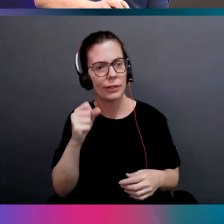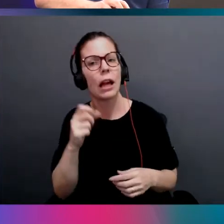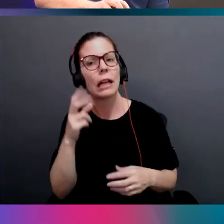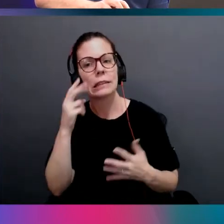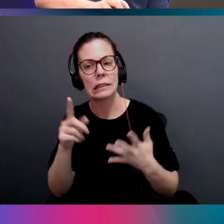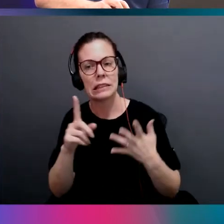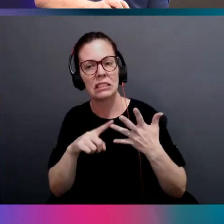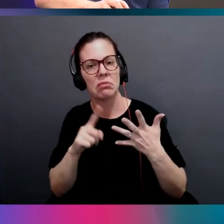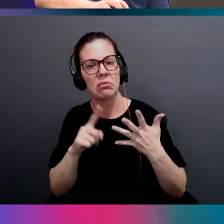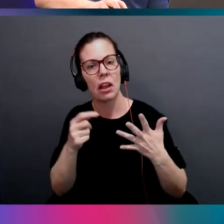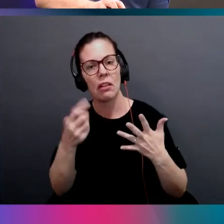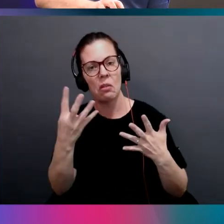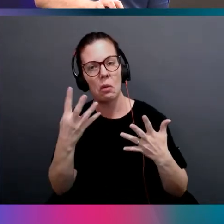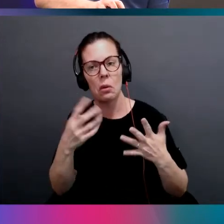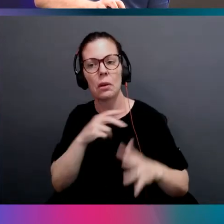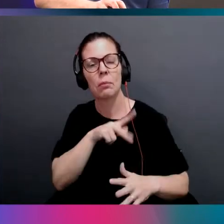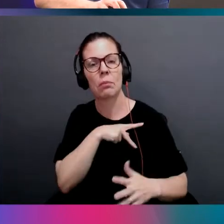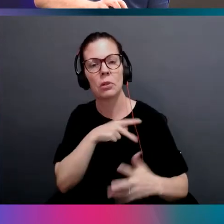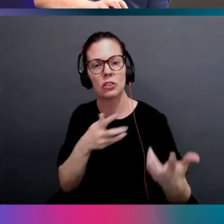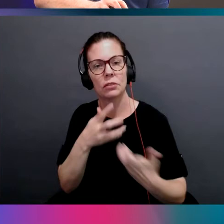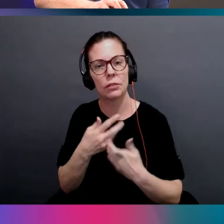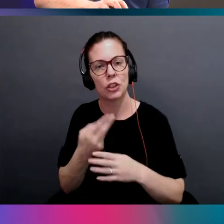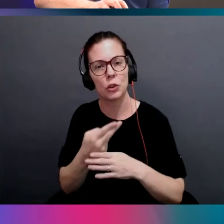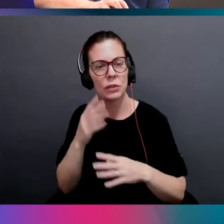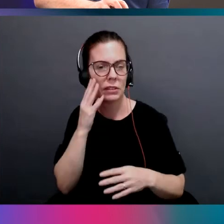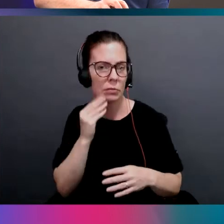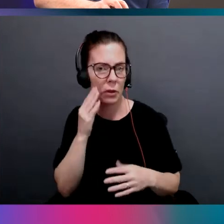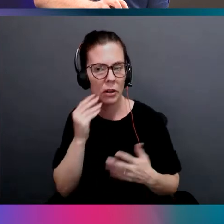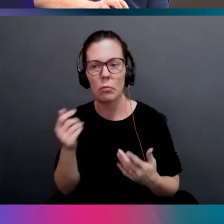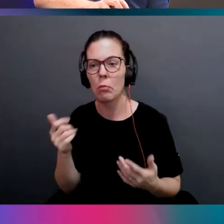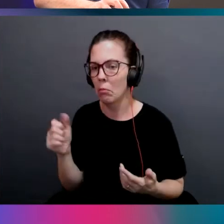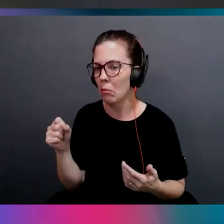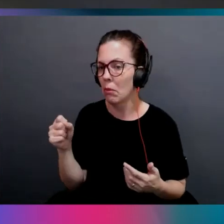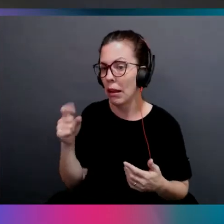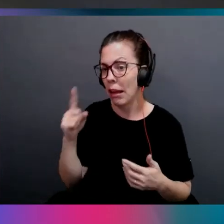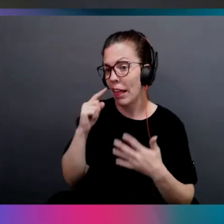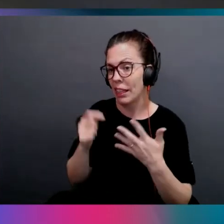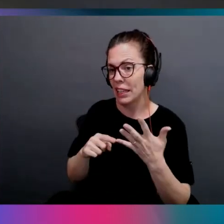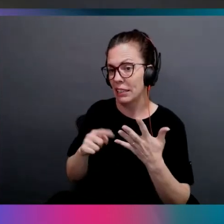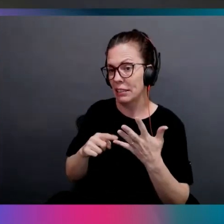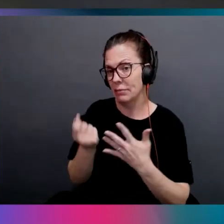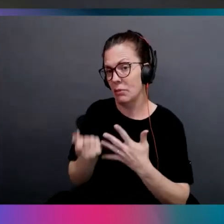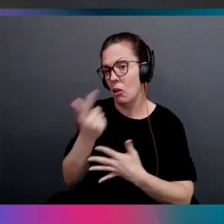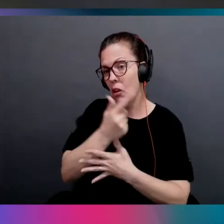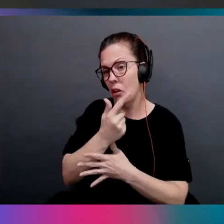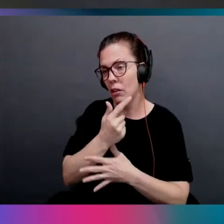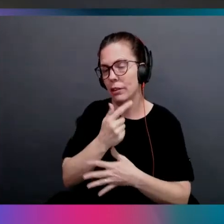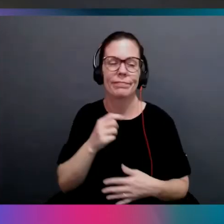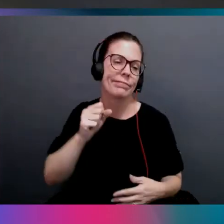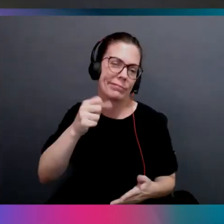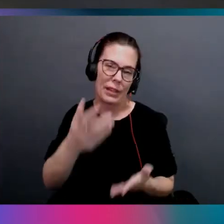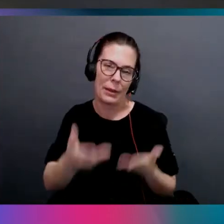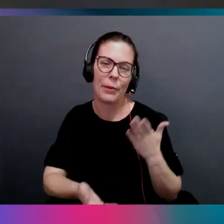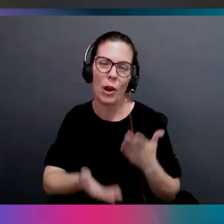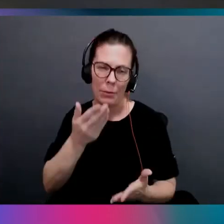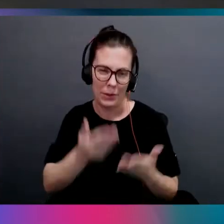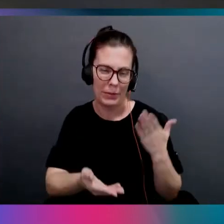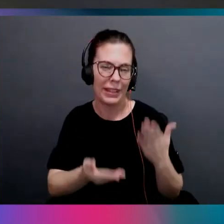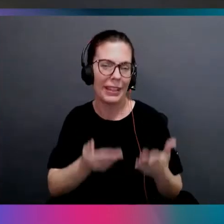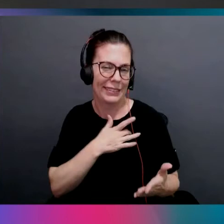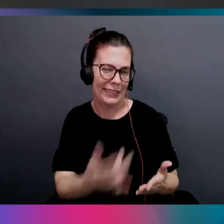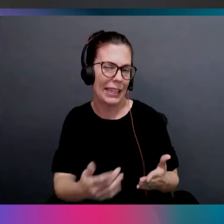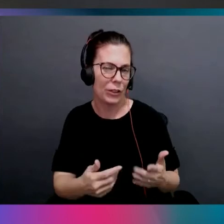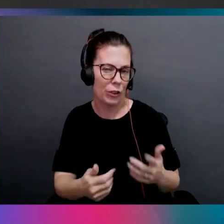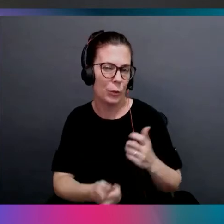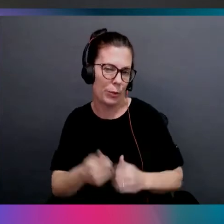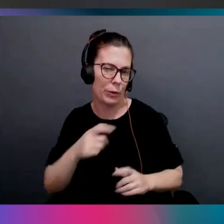we're thinking personalizing the user experience. Nice. I think maybe all of the above. All of the above, probably the likely answer that people will do it.